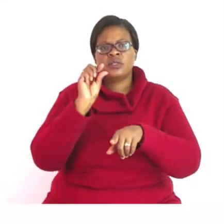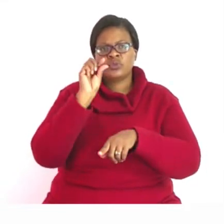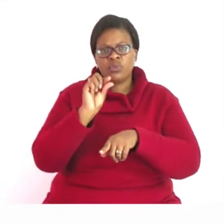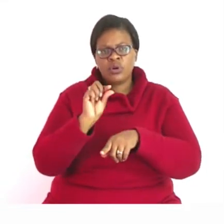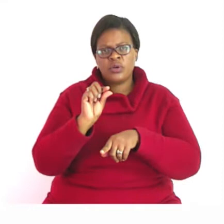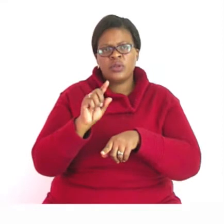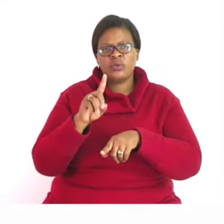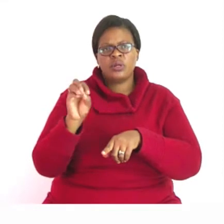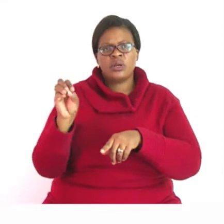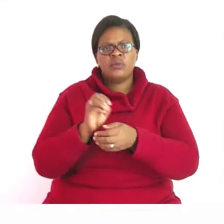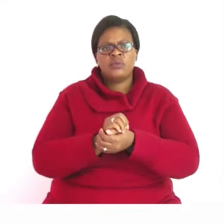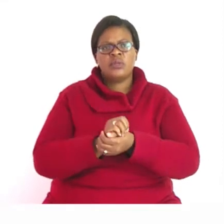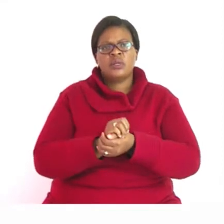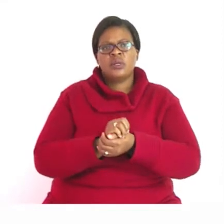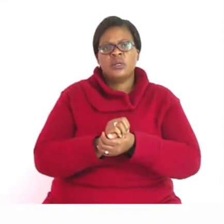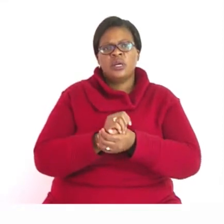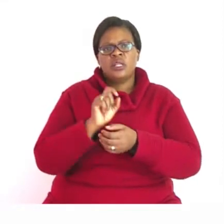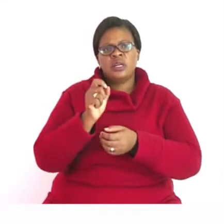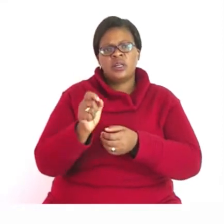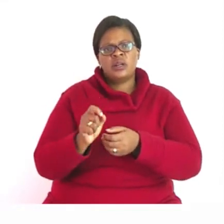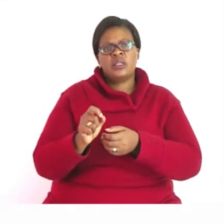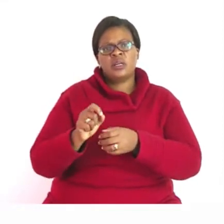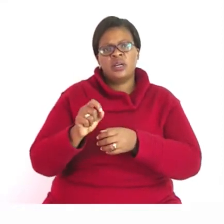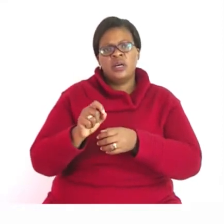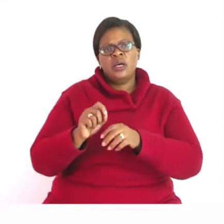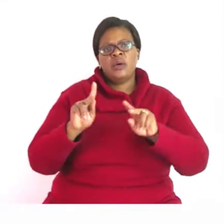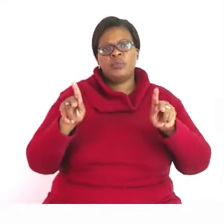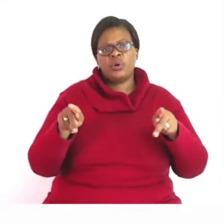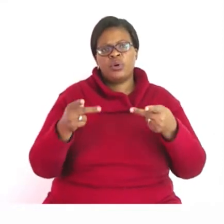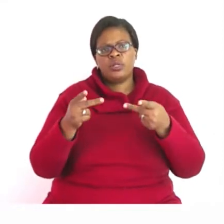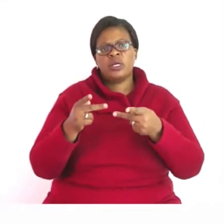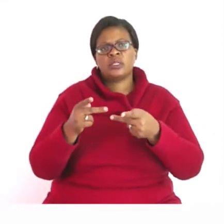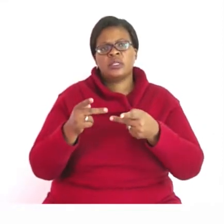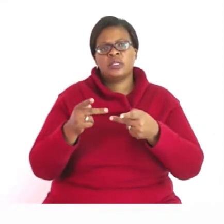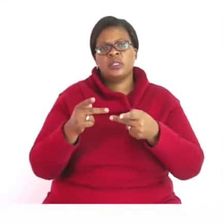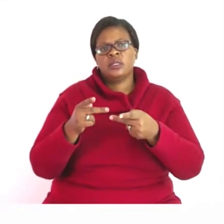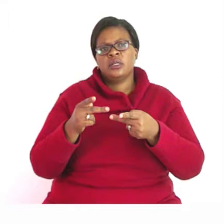factors. Do you remember? A factor